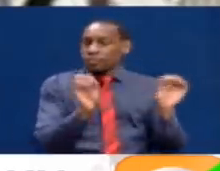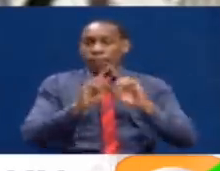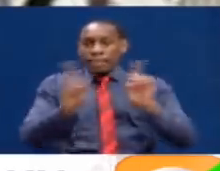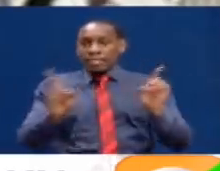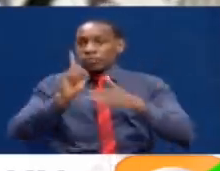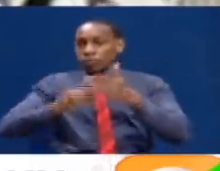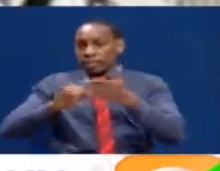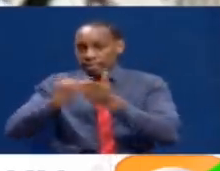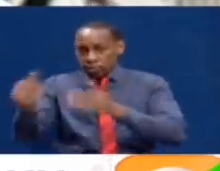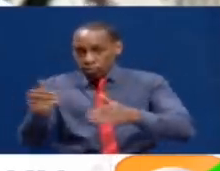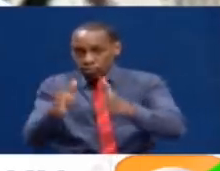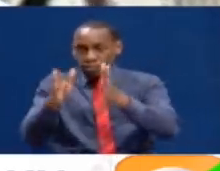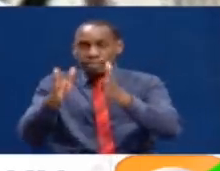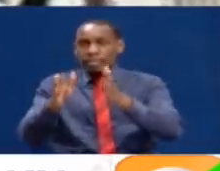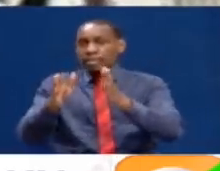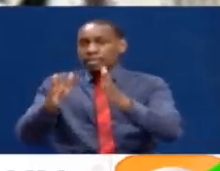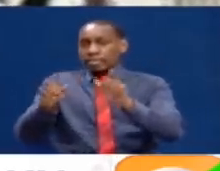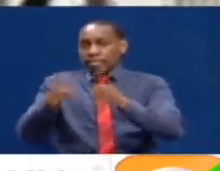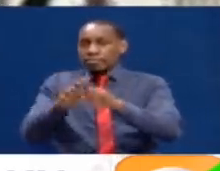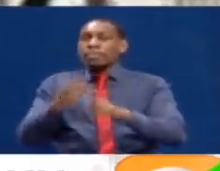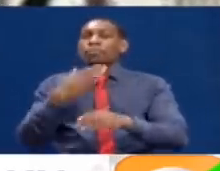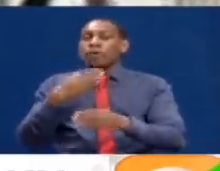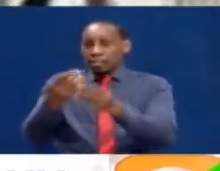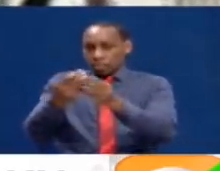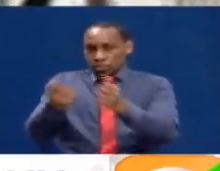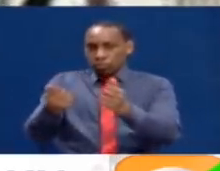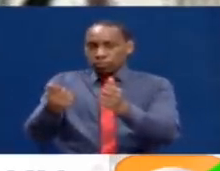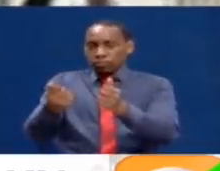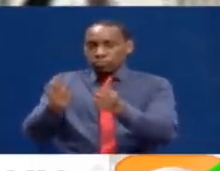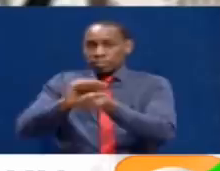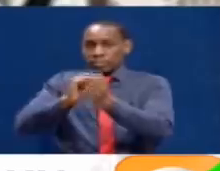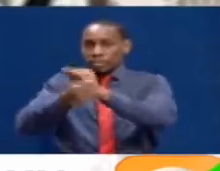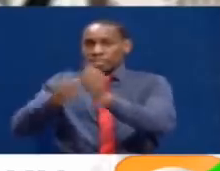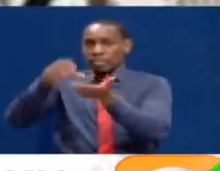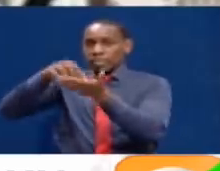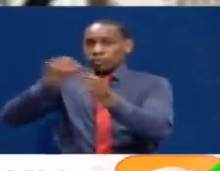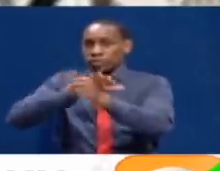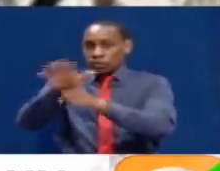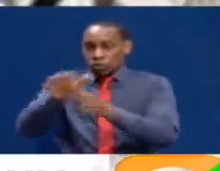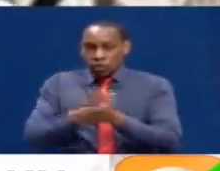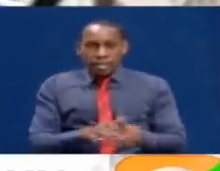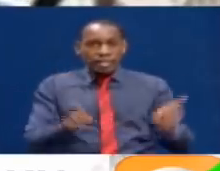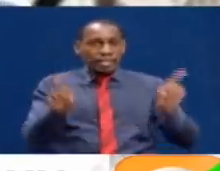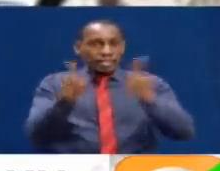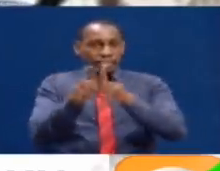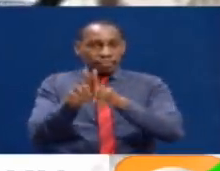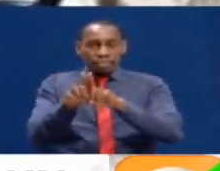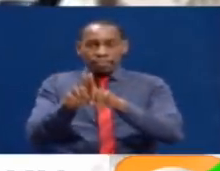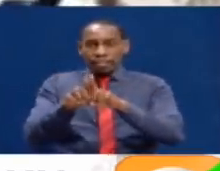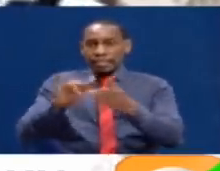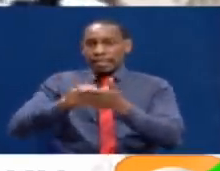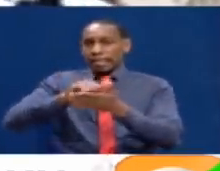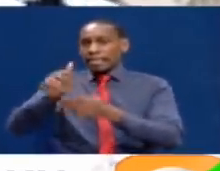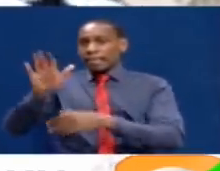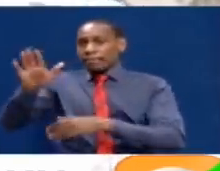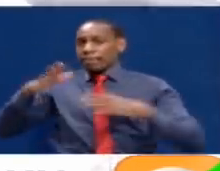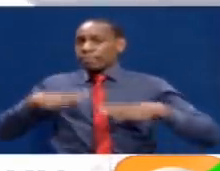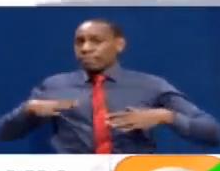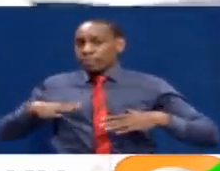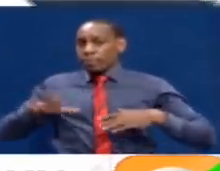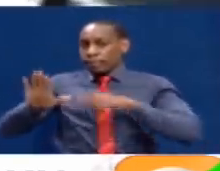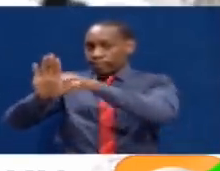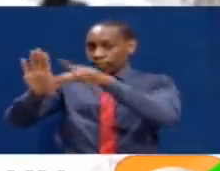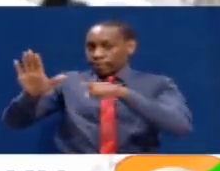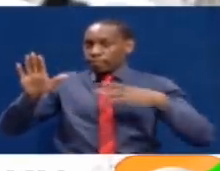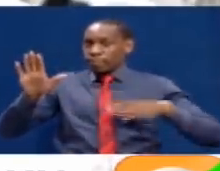but is one of the ways to try and curb the spread of COVID-19. Also, it has emerged that other 5 people